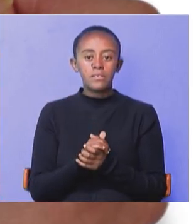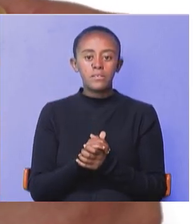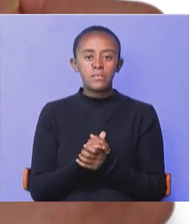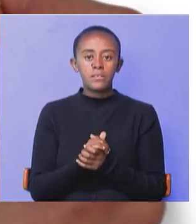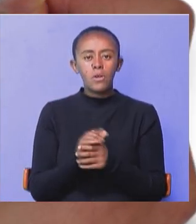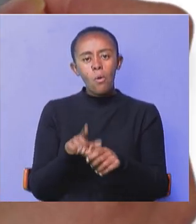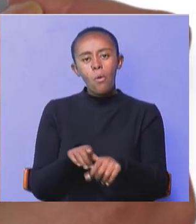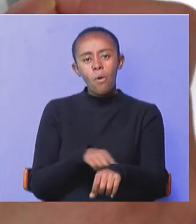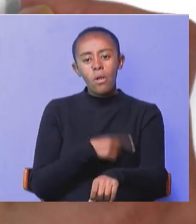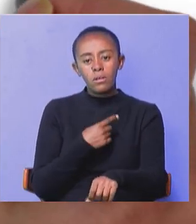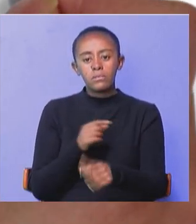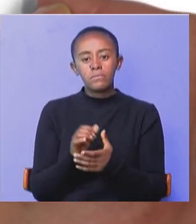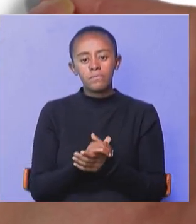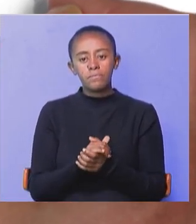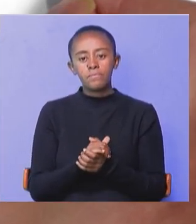longer.